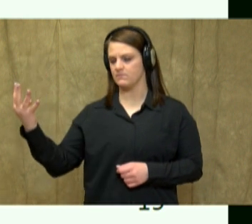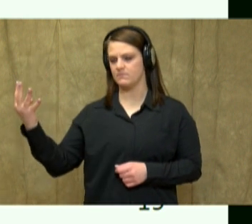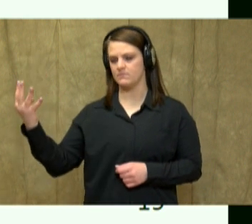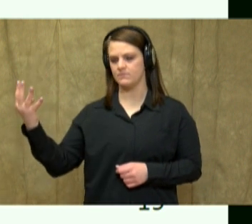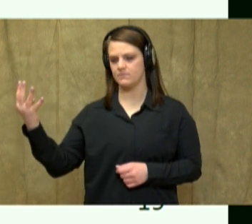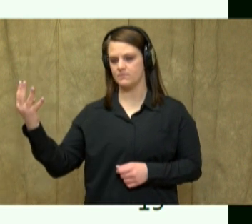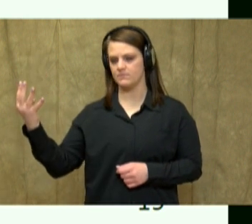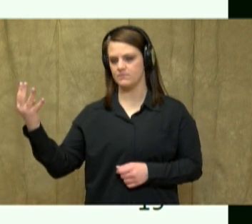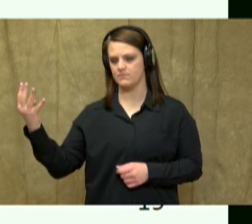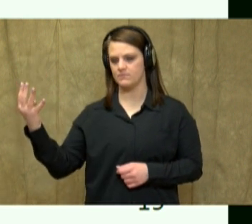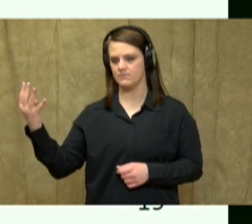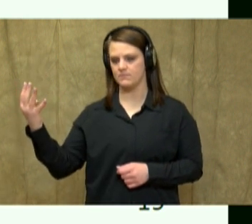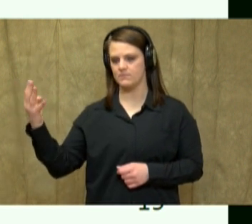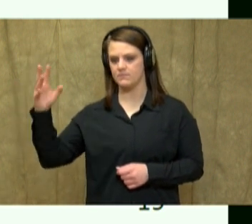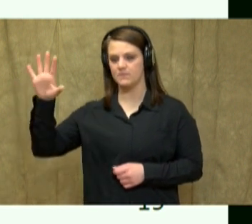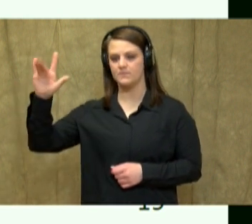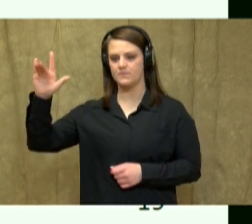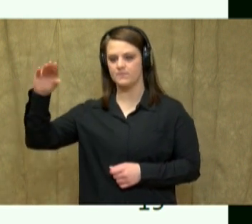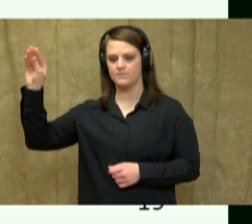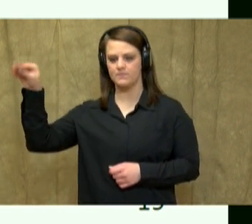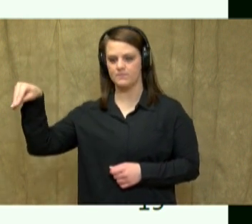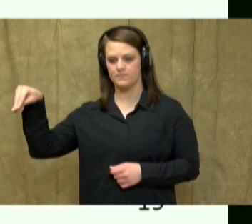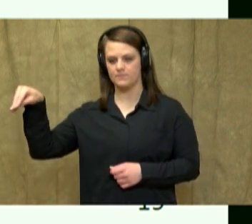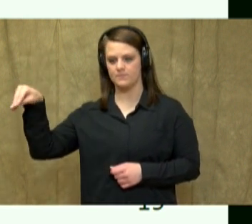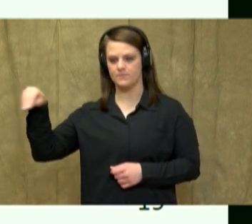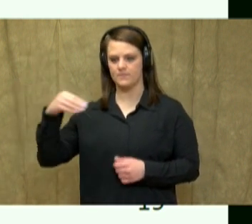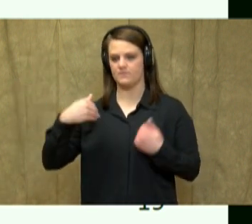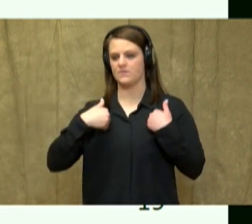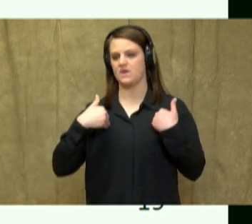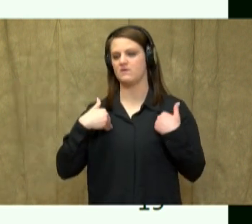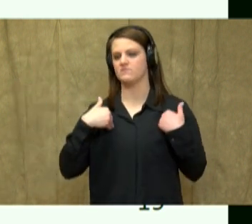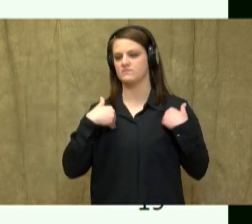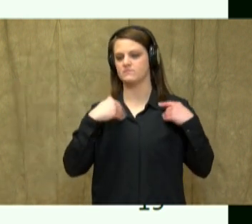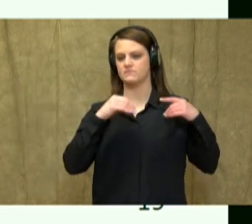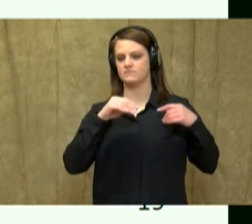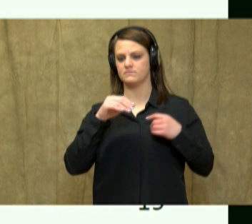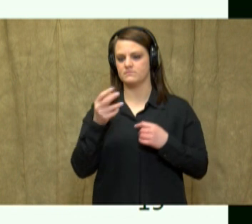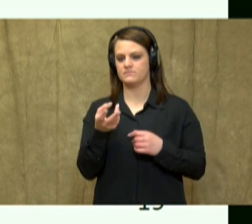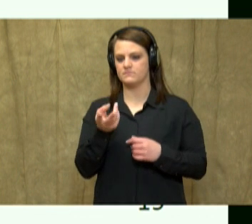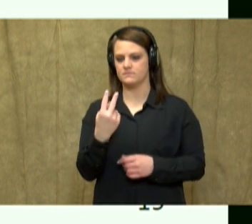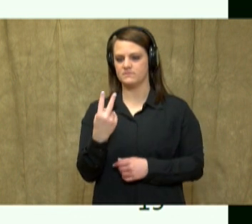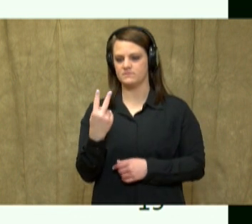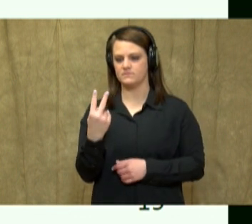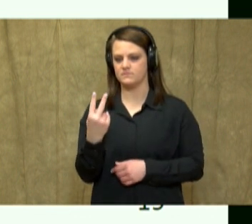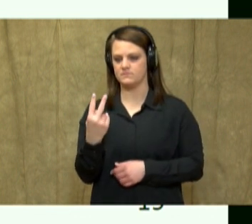4, 25%. We have 2